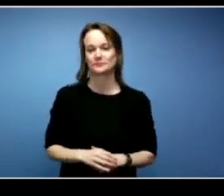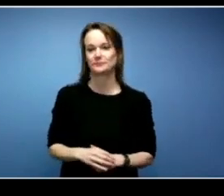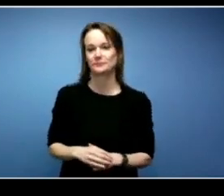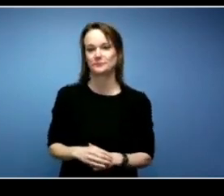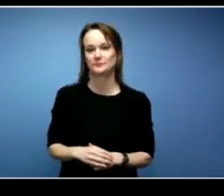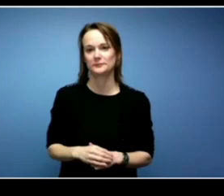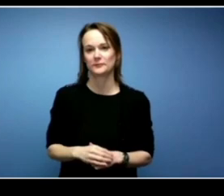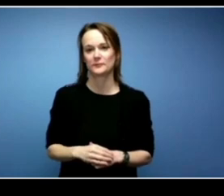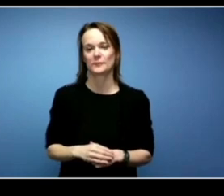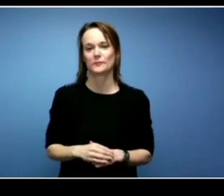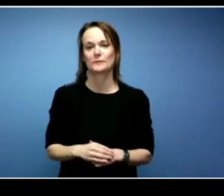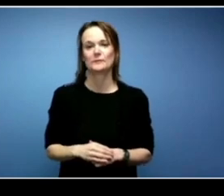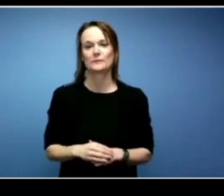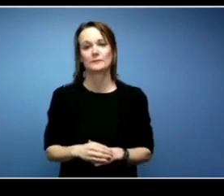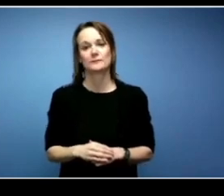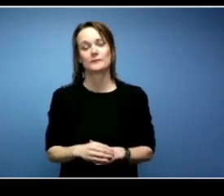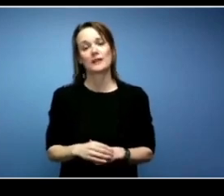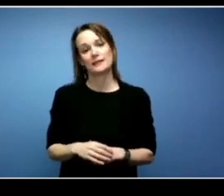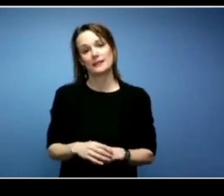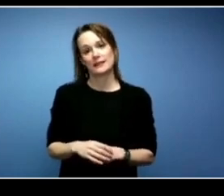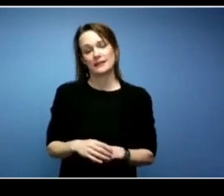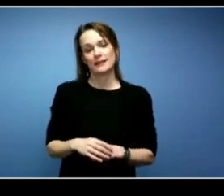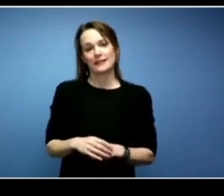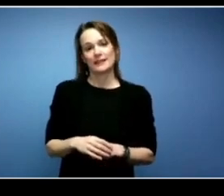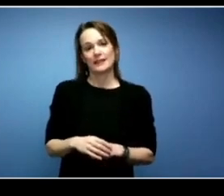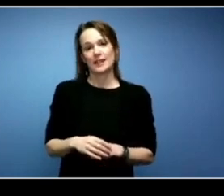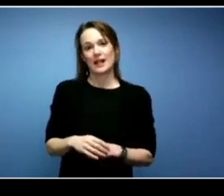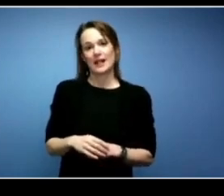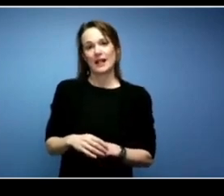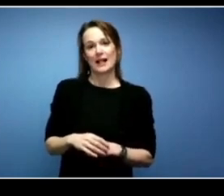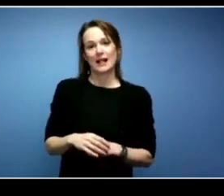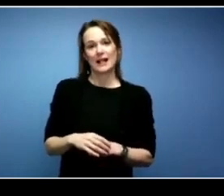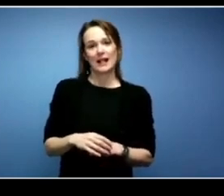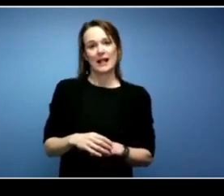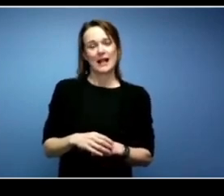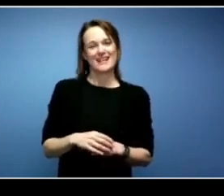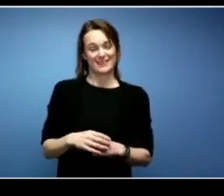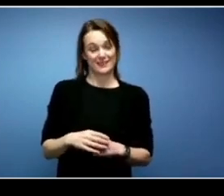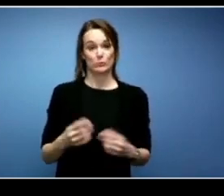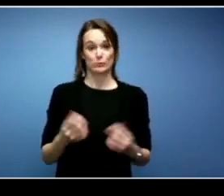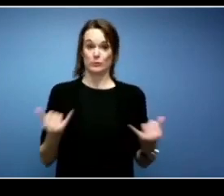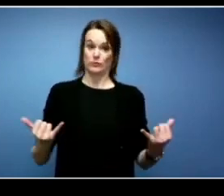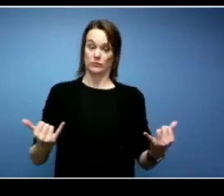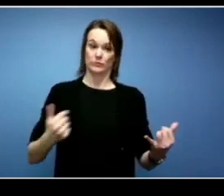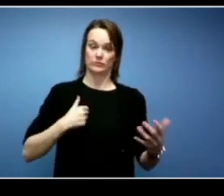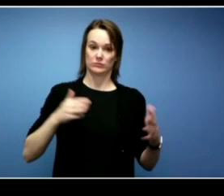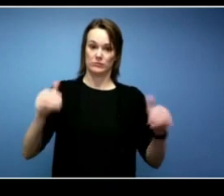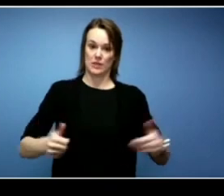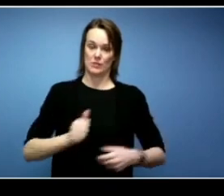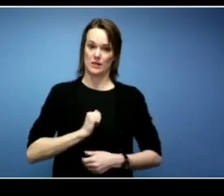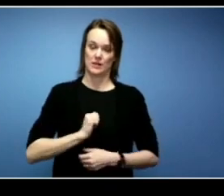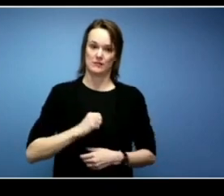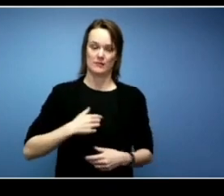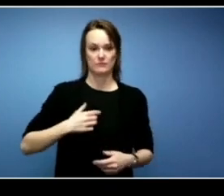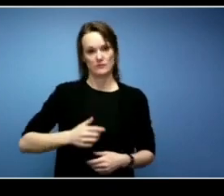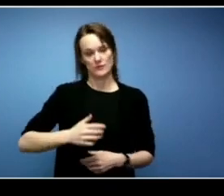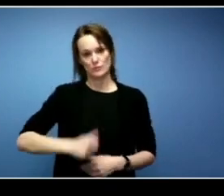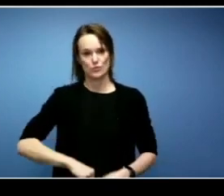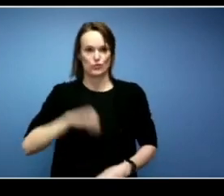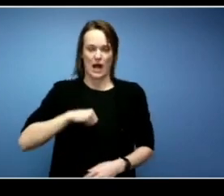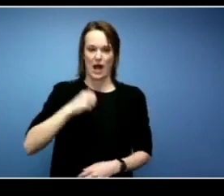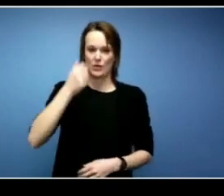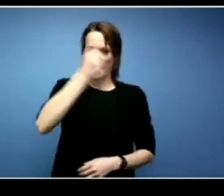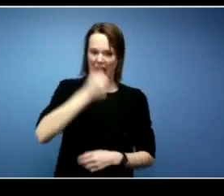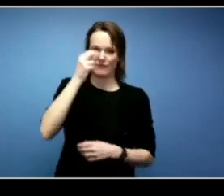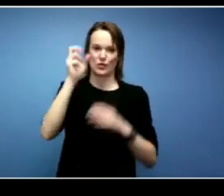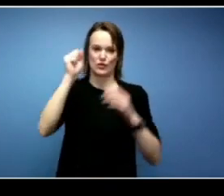And I wouldn't have always had said that I was a proud African Nova Scotian. And I say that